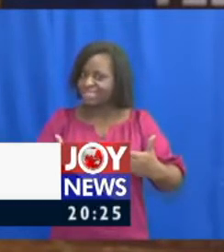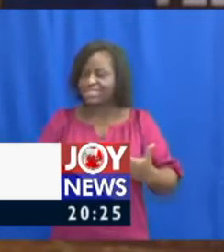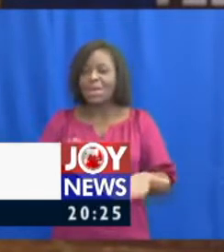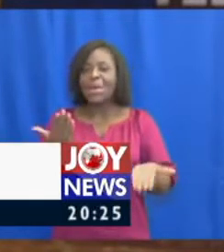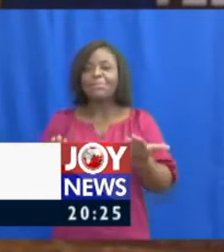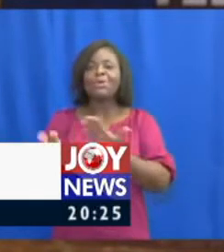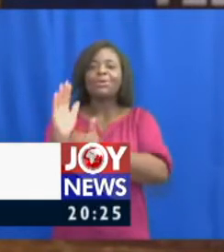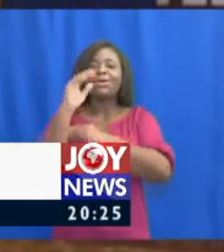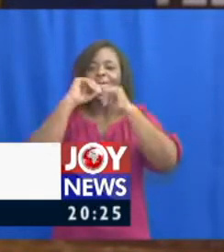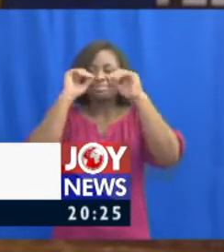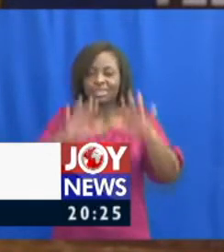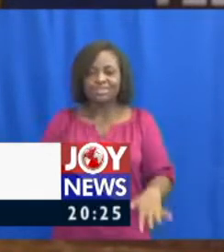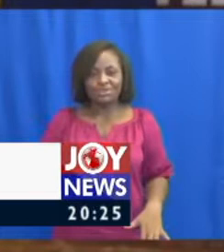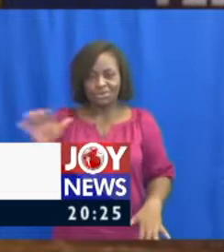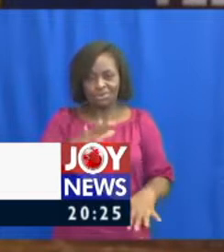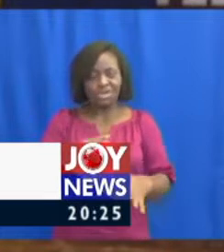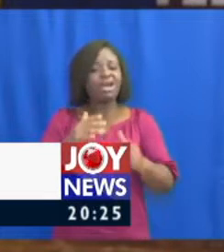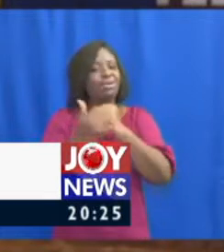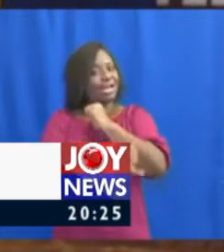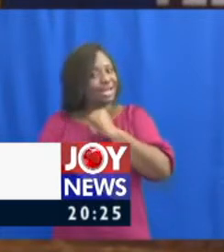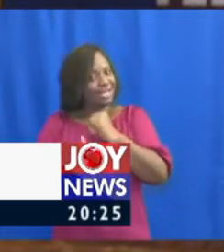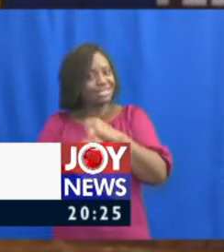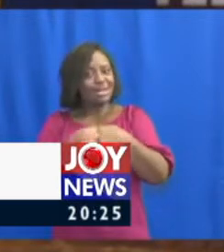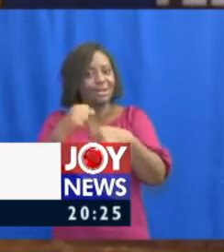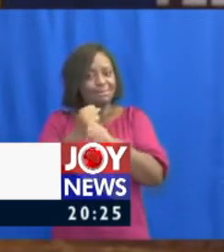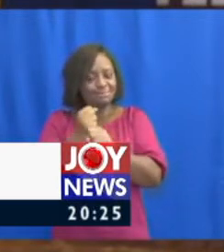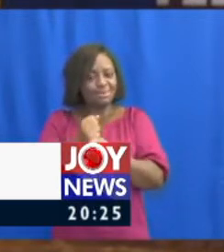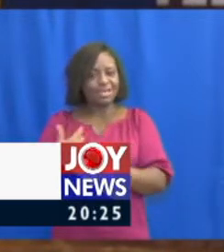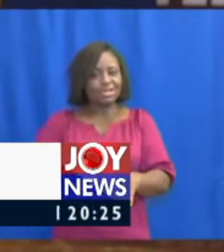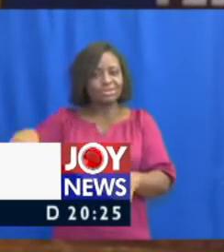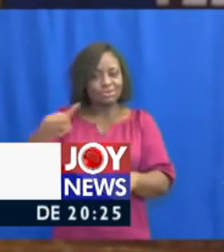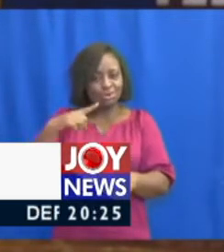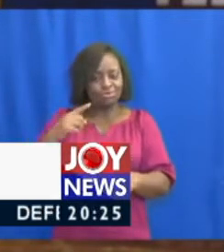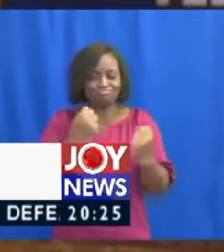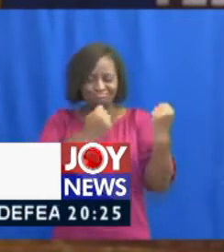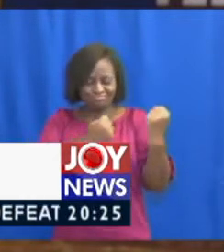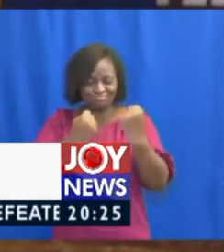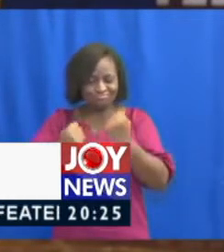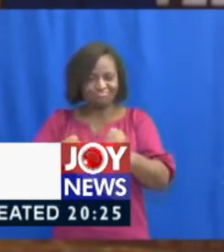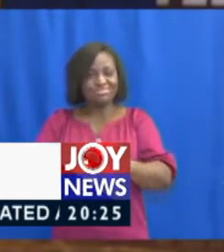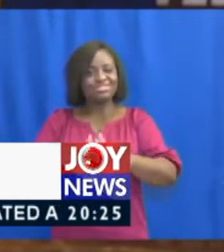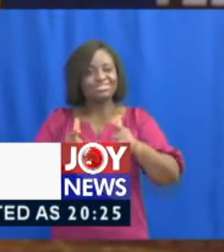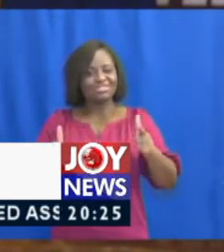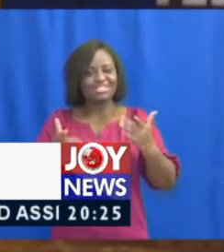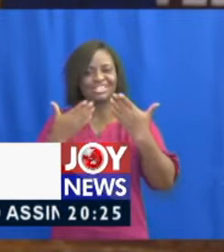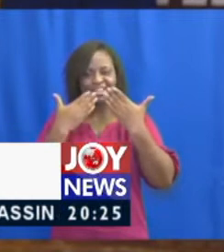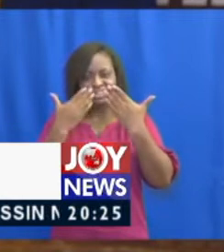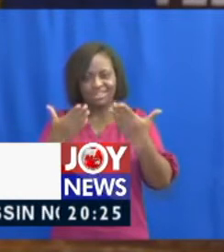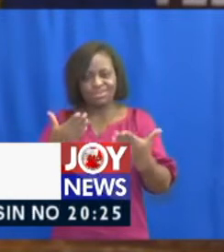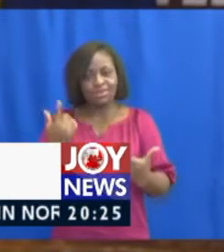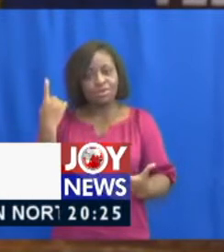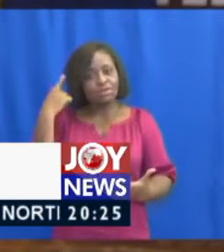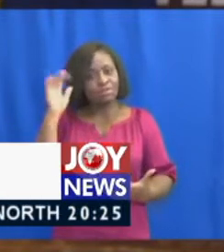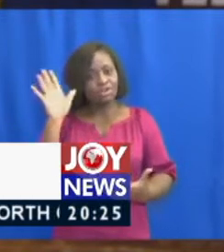bless us all and our homeland Ghana and make her great and strong. I thank you for